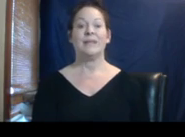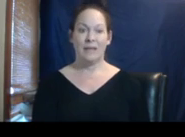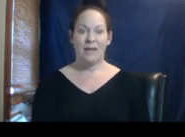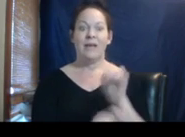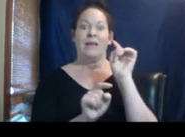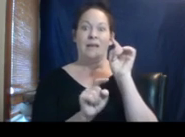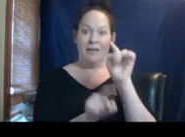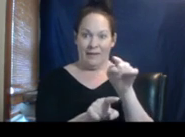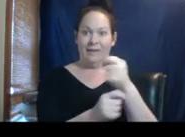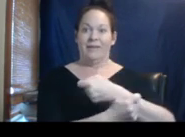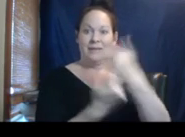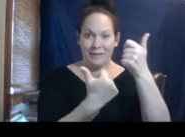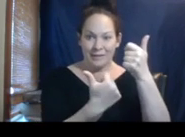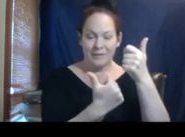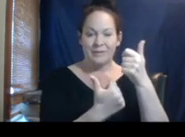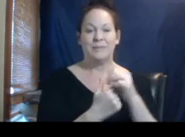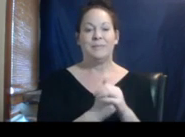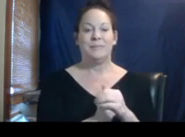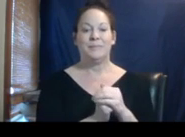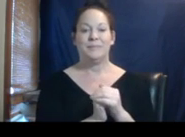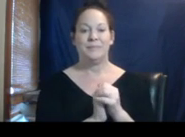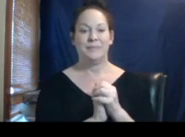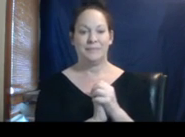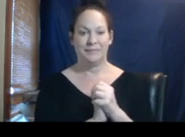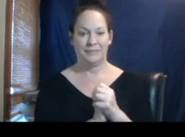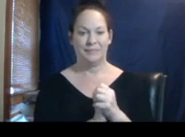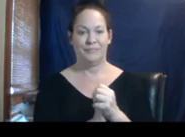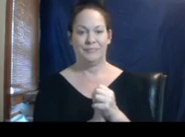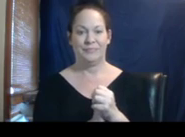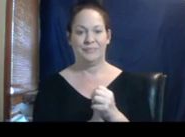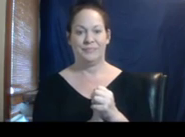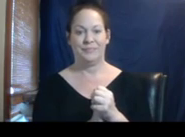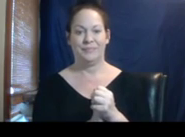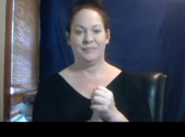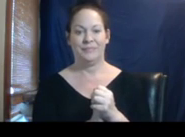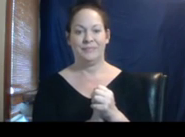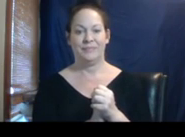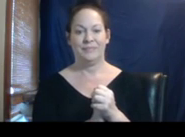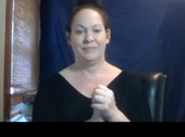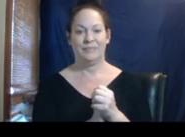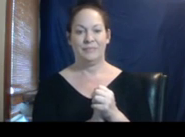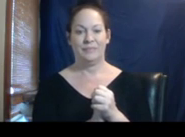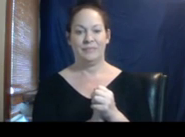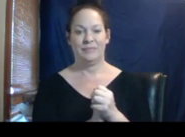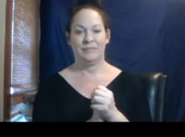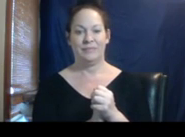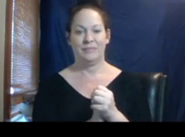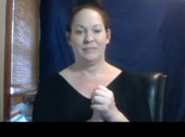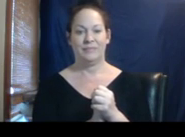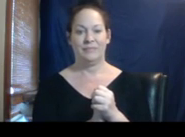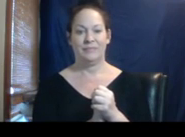And if I did things right, these first terms should cancel. And I get